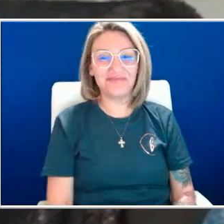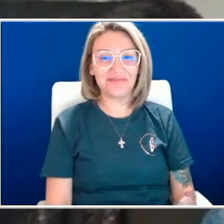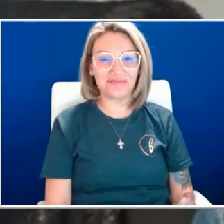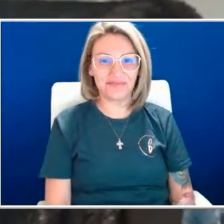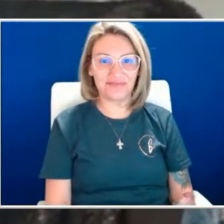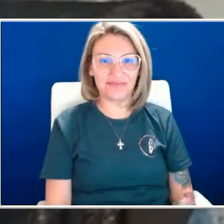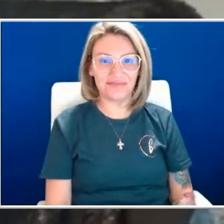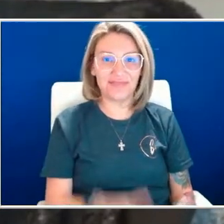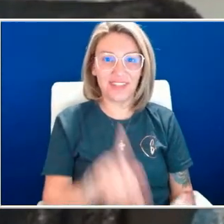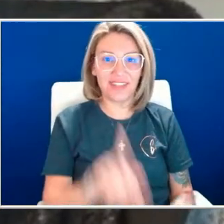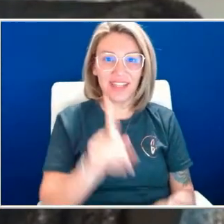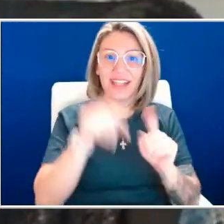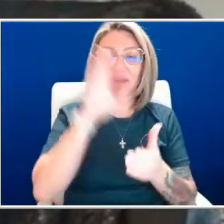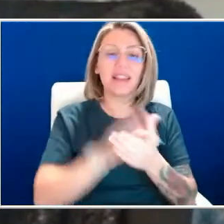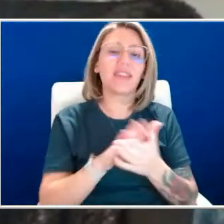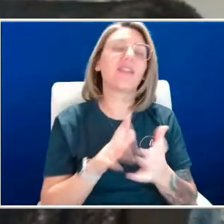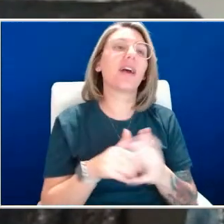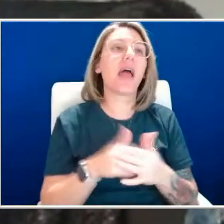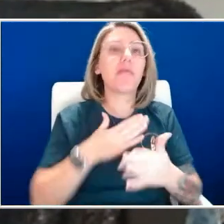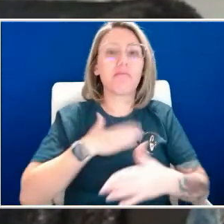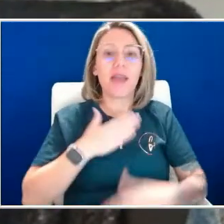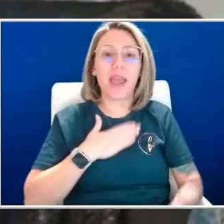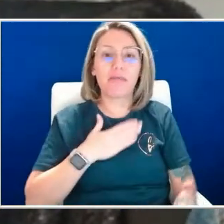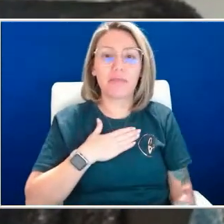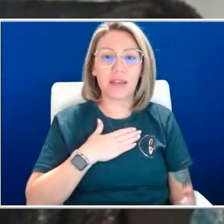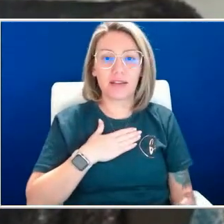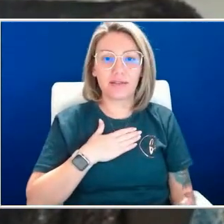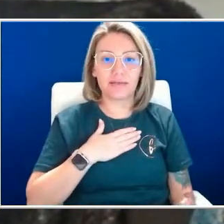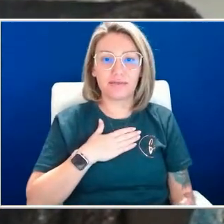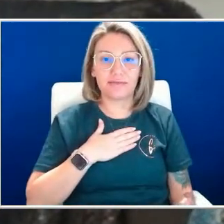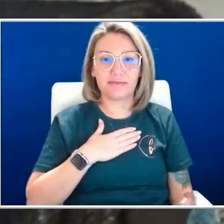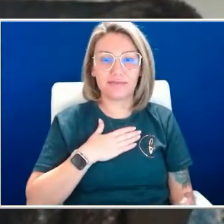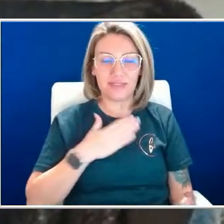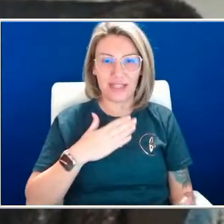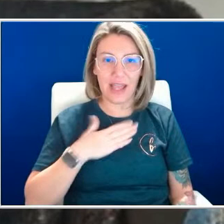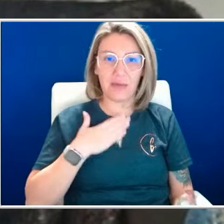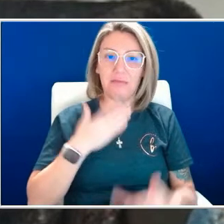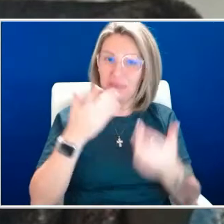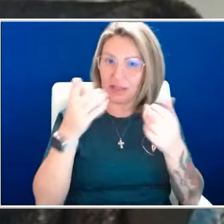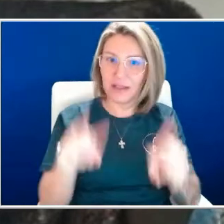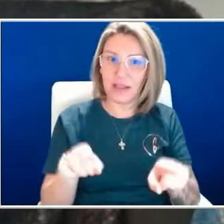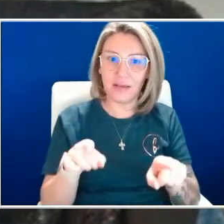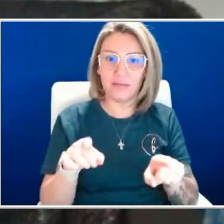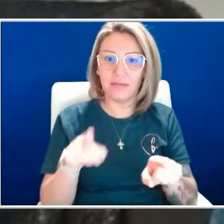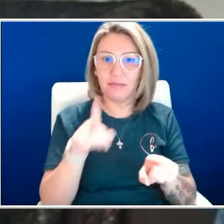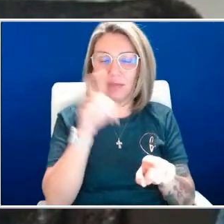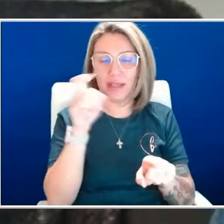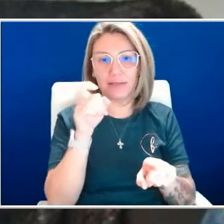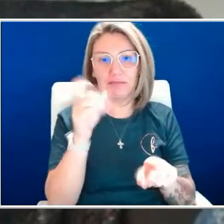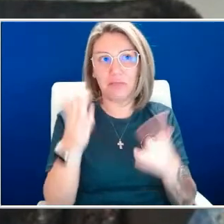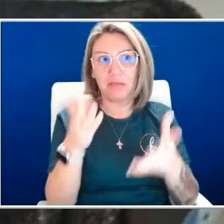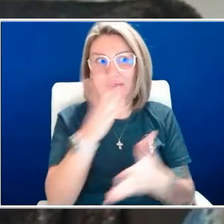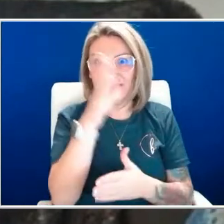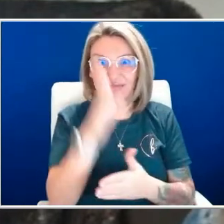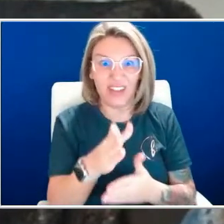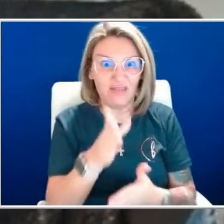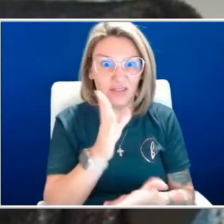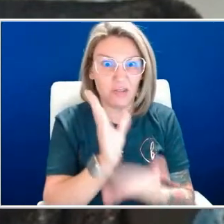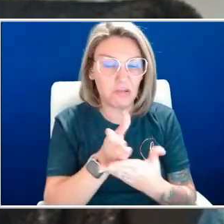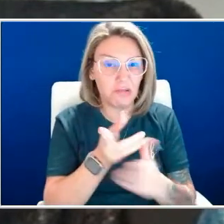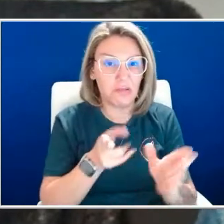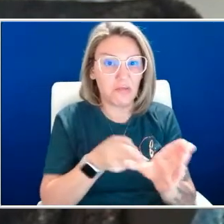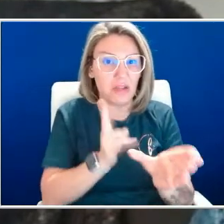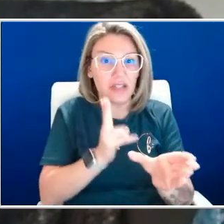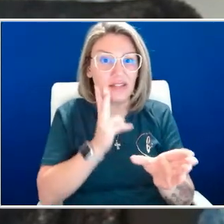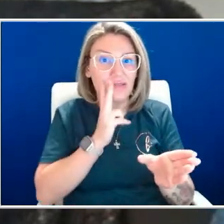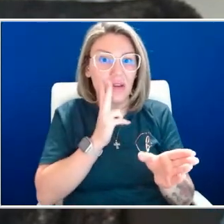can't believe I'm glad, in a way, I'm glad this happened because I probably would have never stopped smoking. But I had a choice if